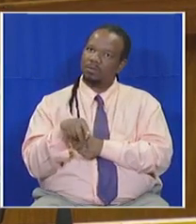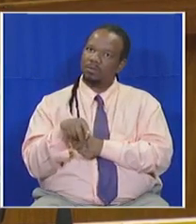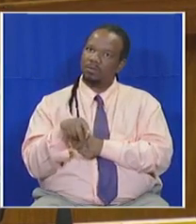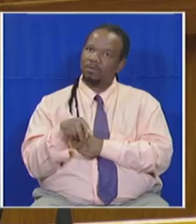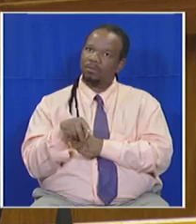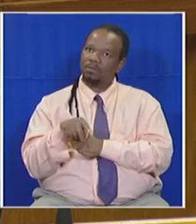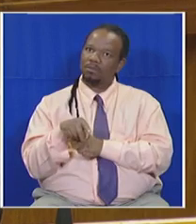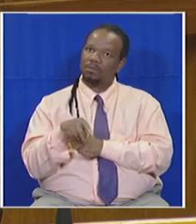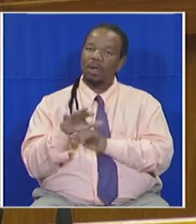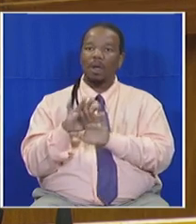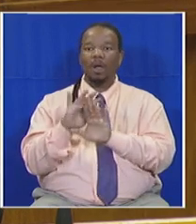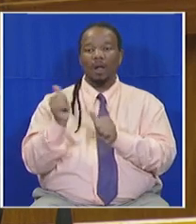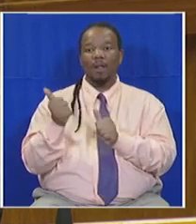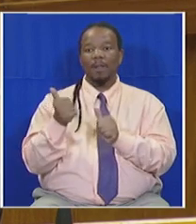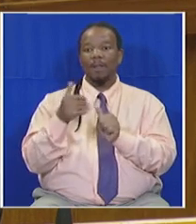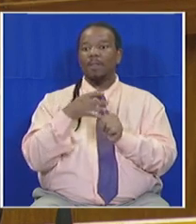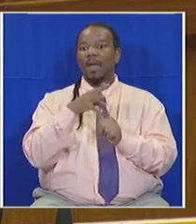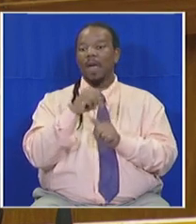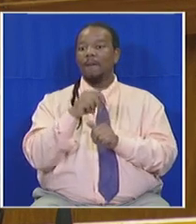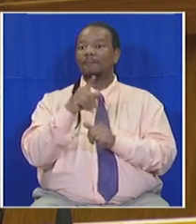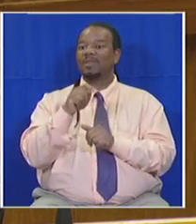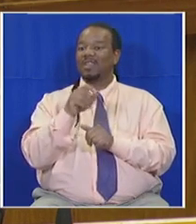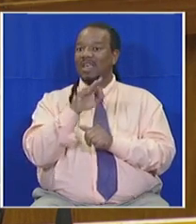term, medium-term strategic focus of